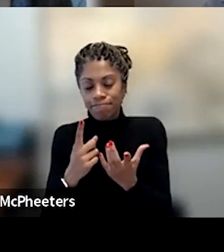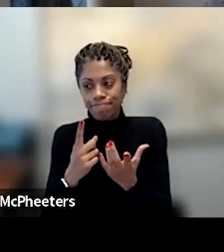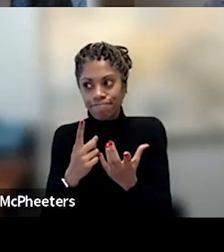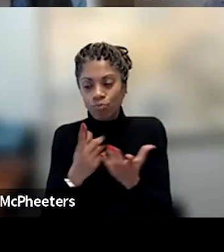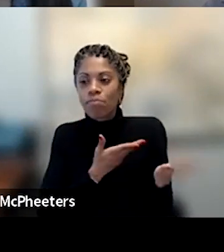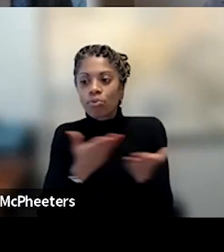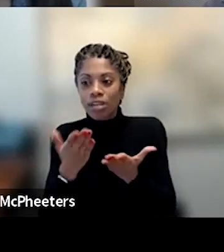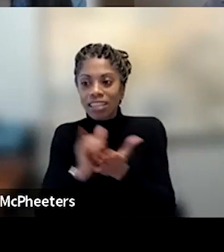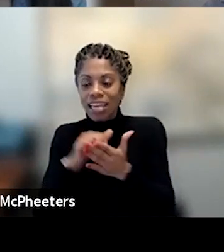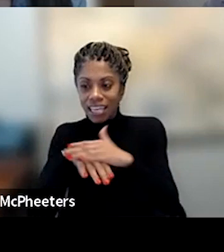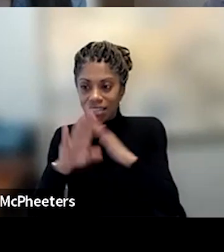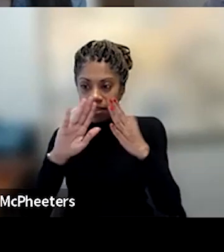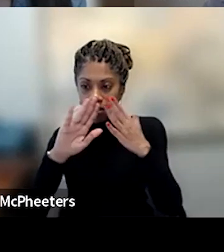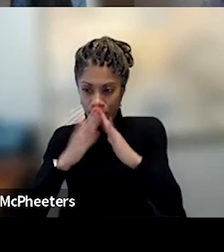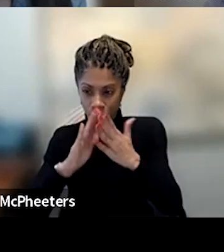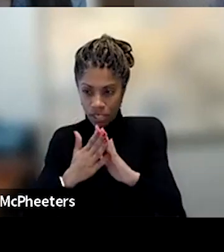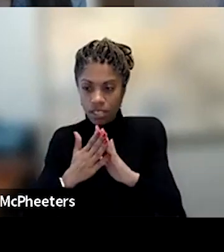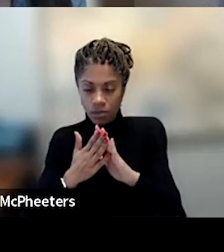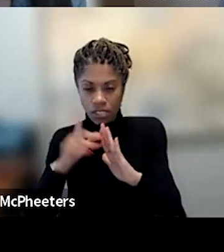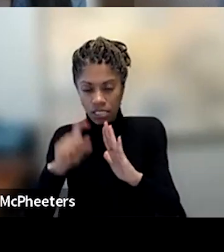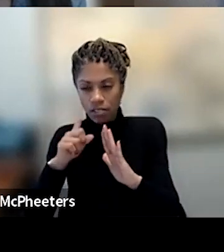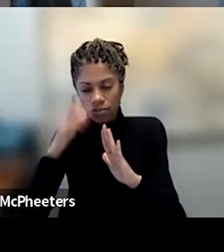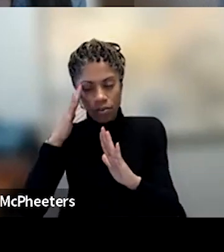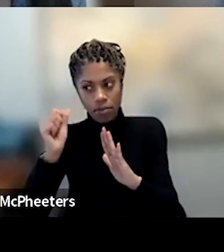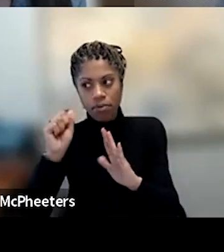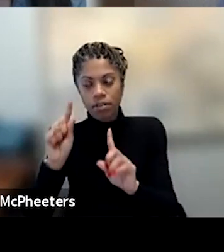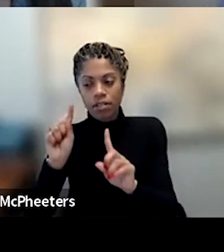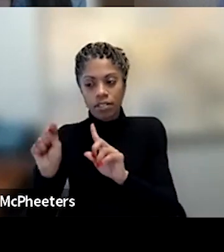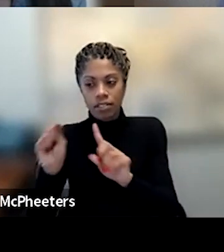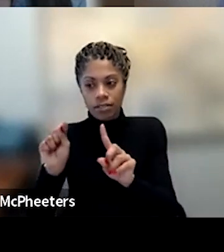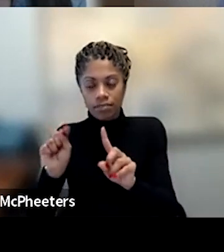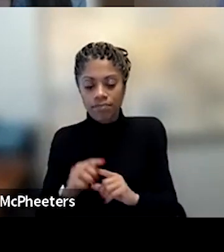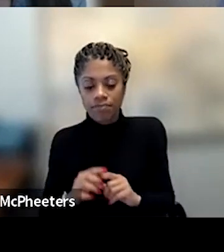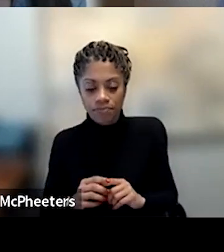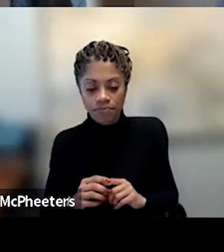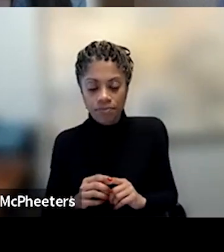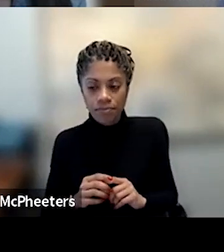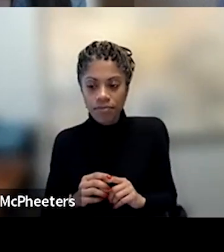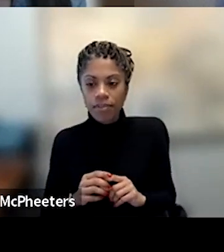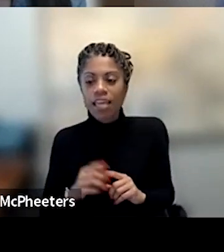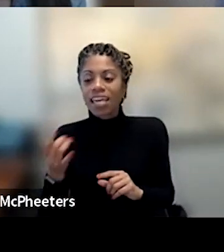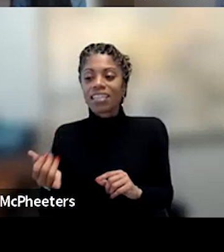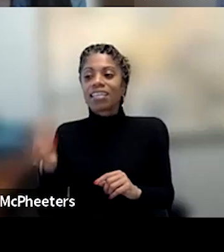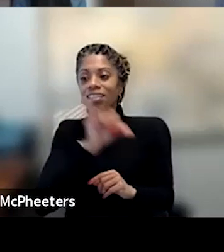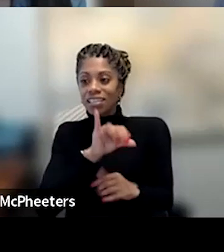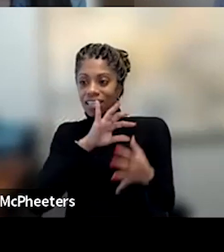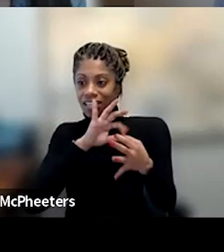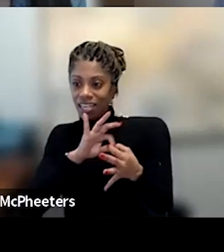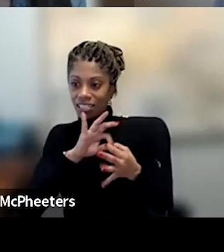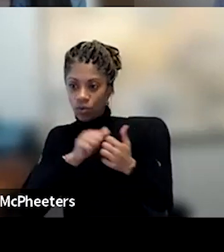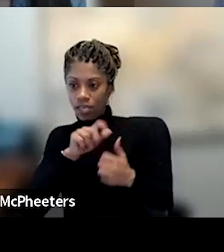But where I see the real commonality between how we've approached this and what Tanya was saying is